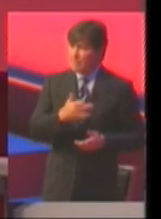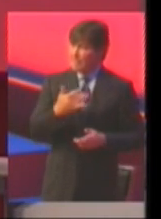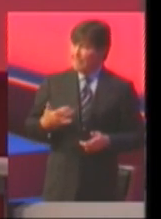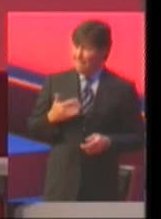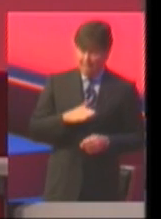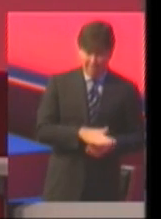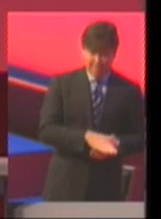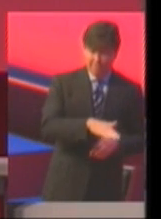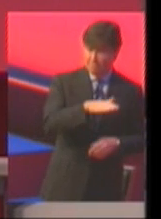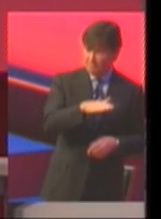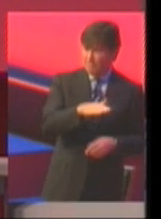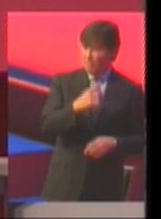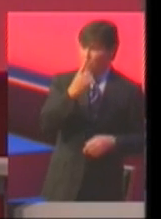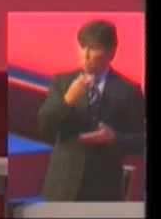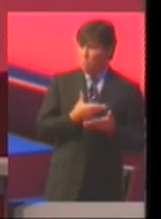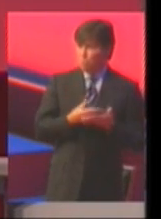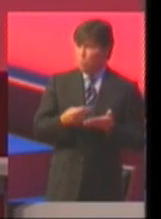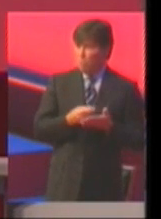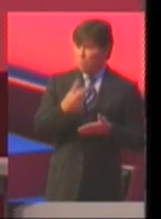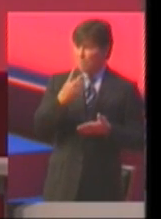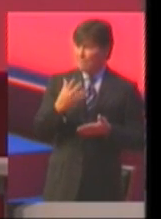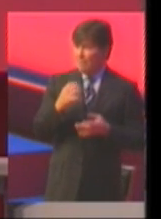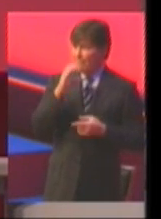lived on less than $1.25 a day.